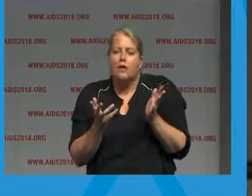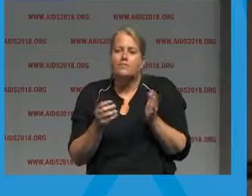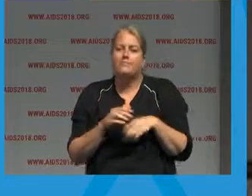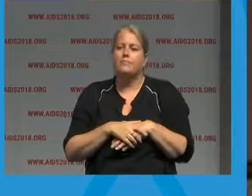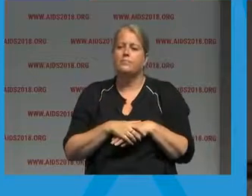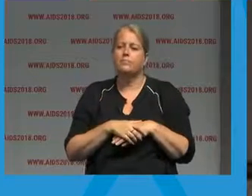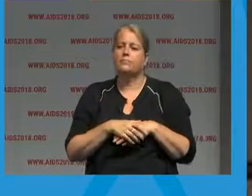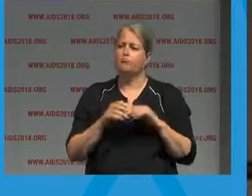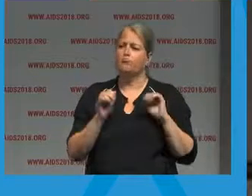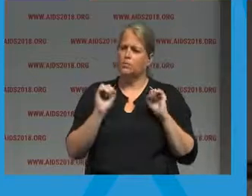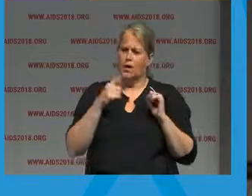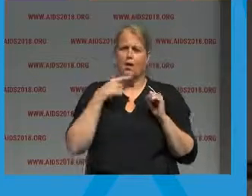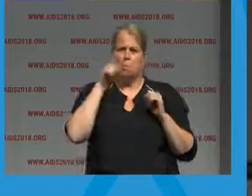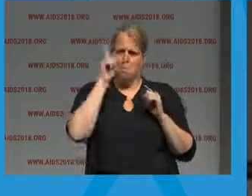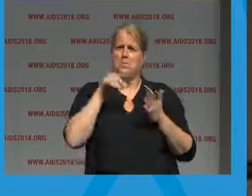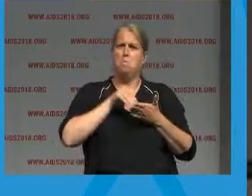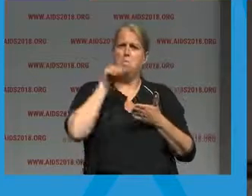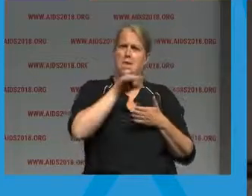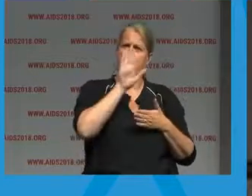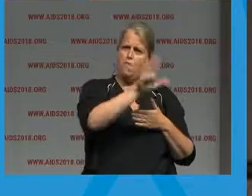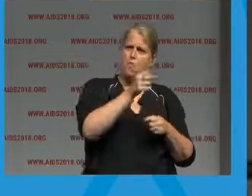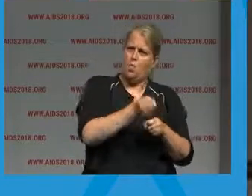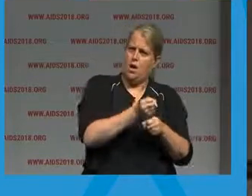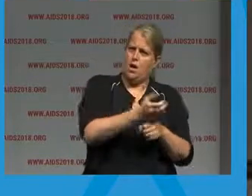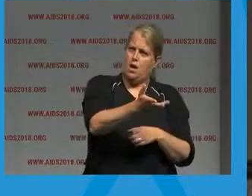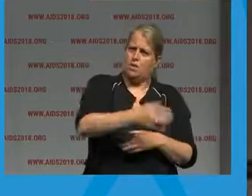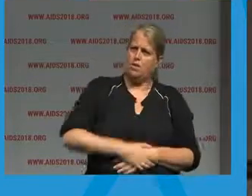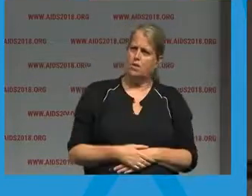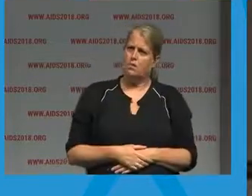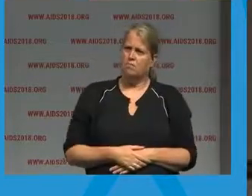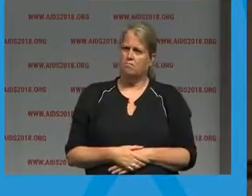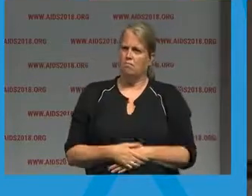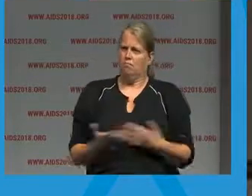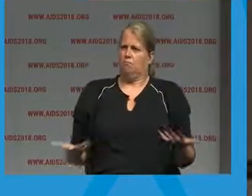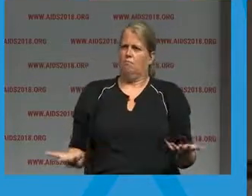to argue that people should be paid for their labor.